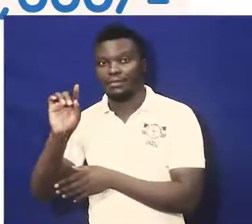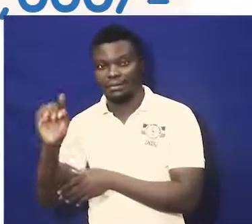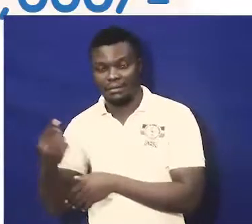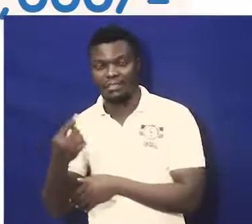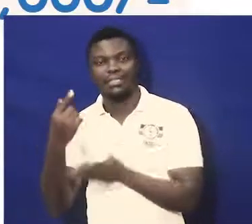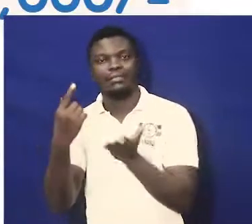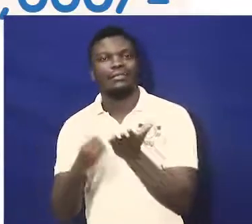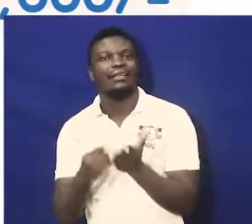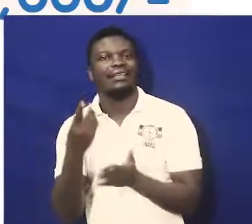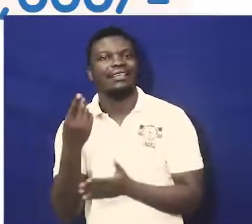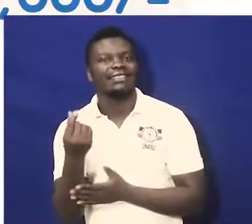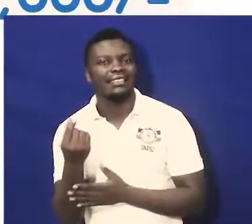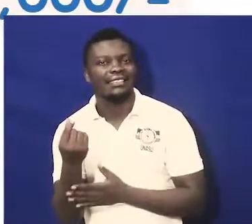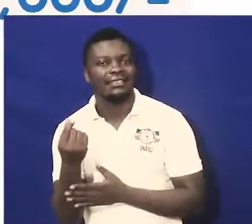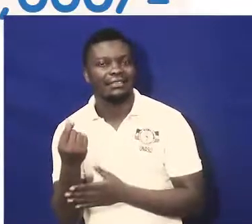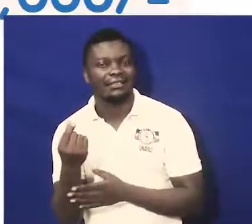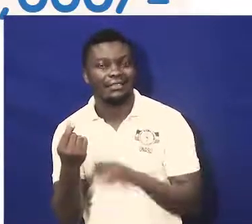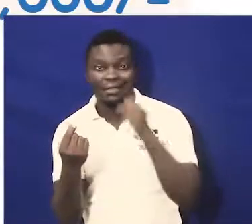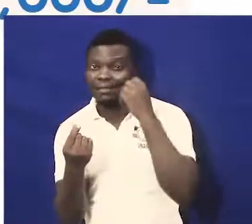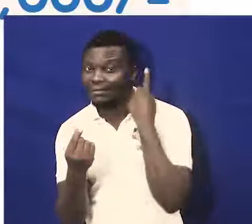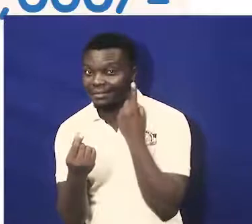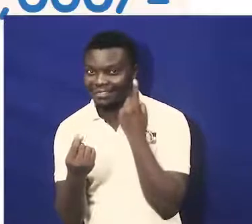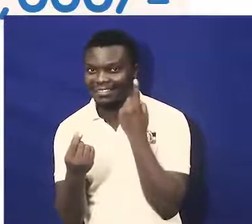48,000 Uganda shillings.